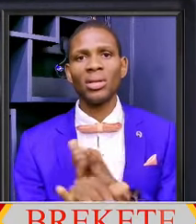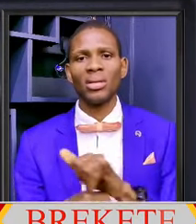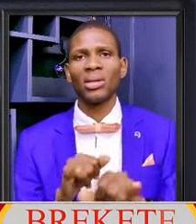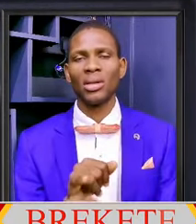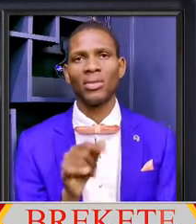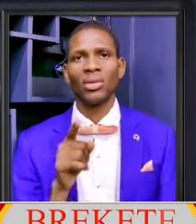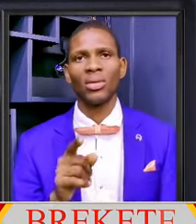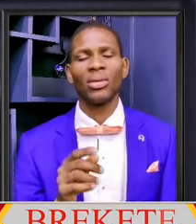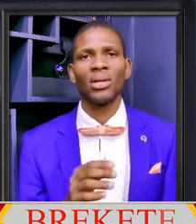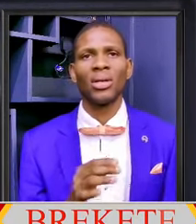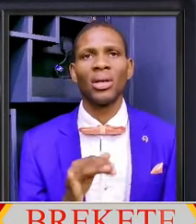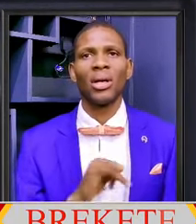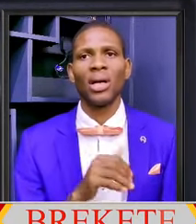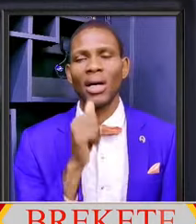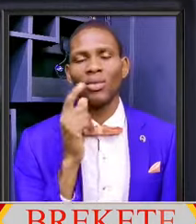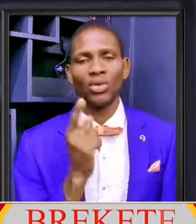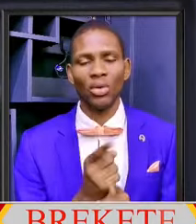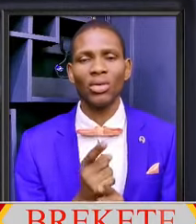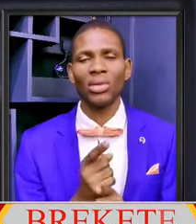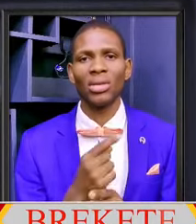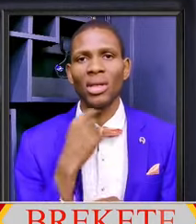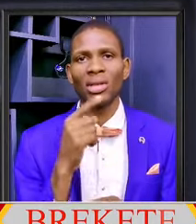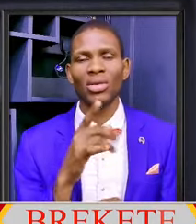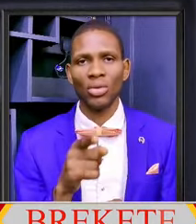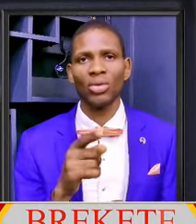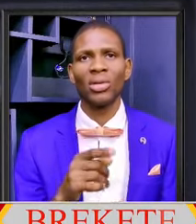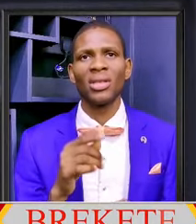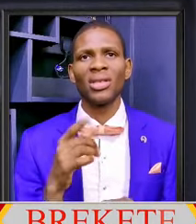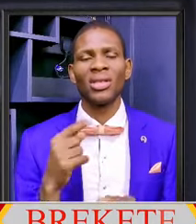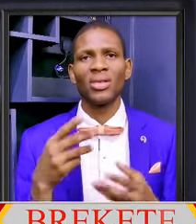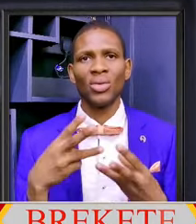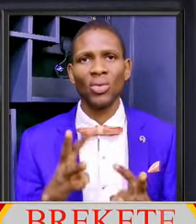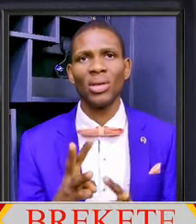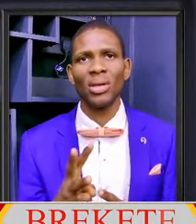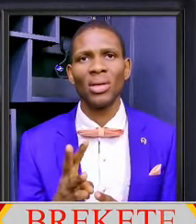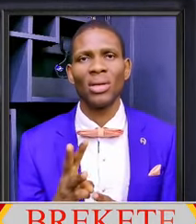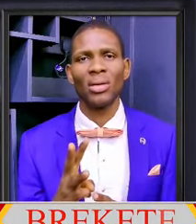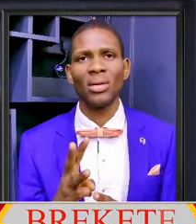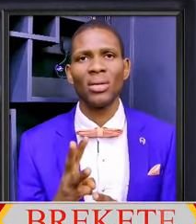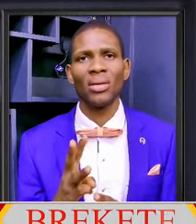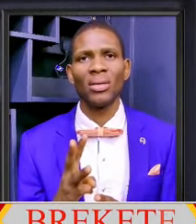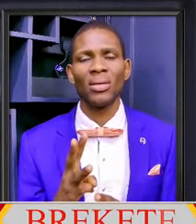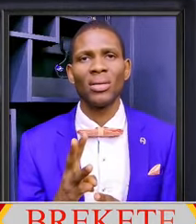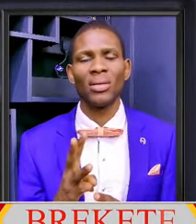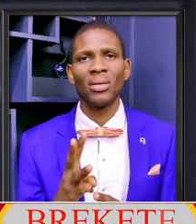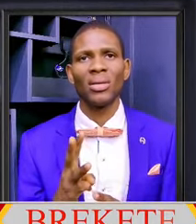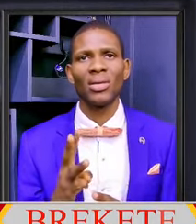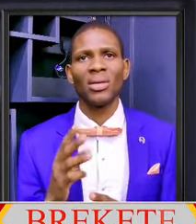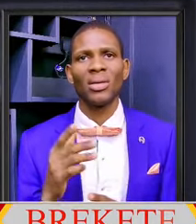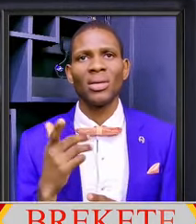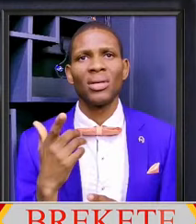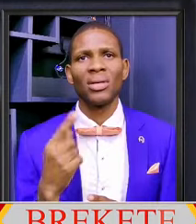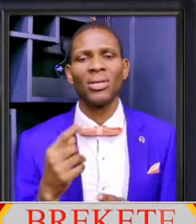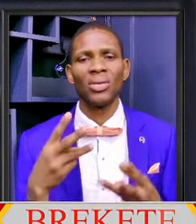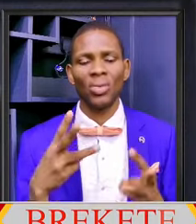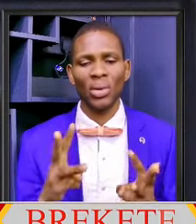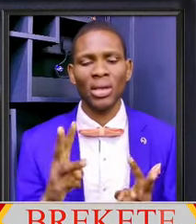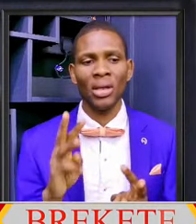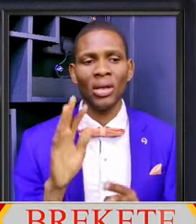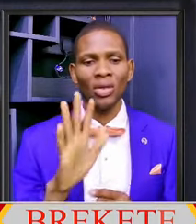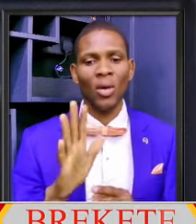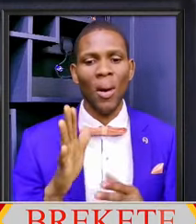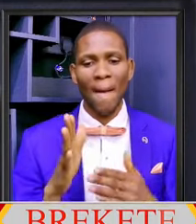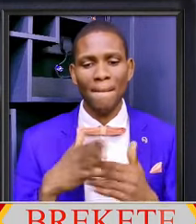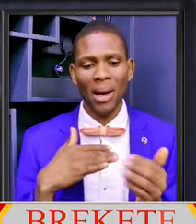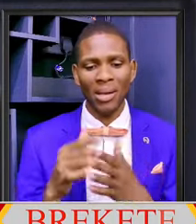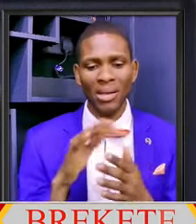Nobody they tell me anything. Okay. Nobody. No, I'm just they tell you in case because the way your nobody. The way your matter the